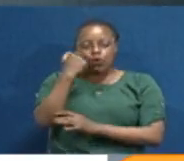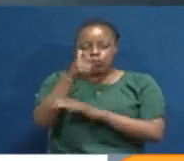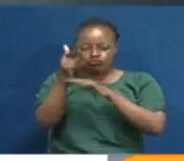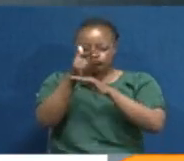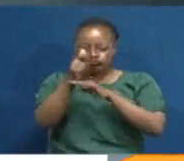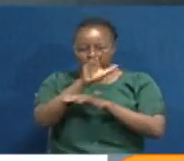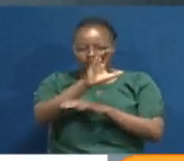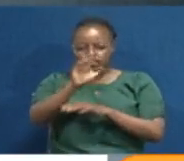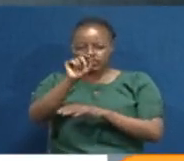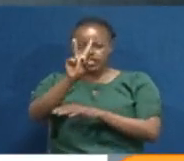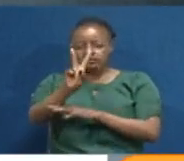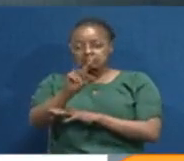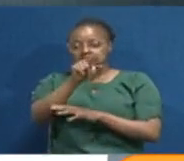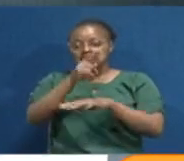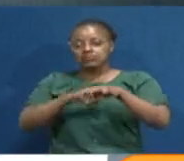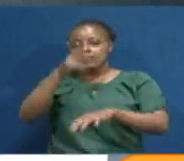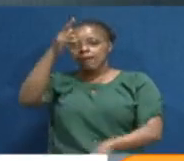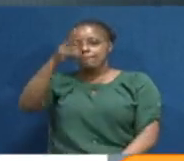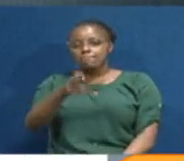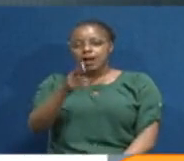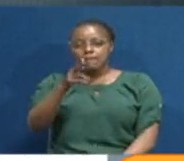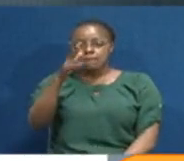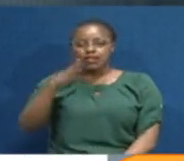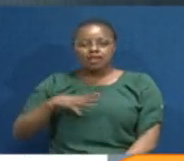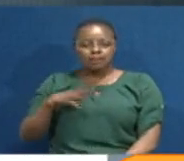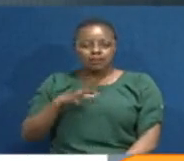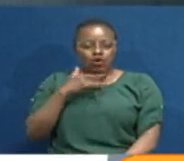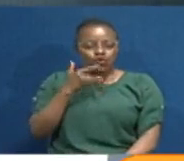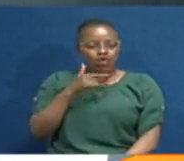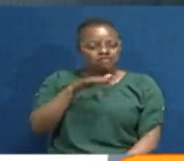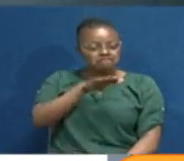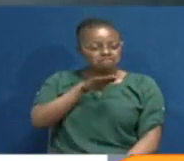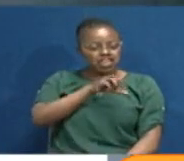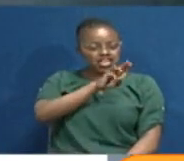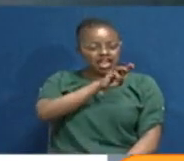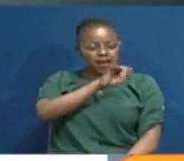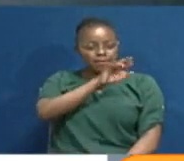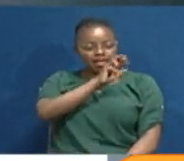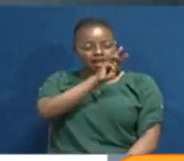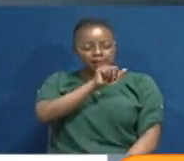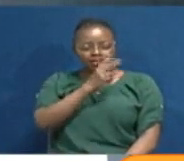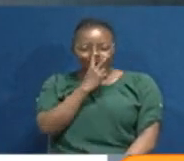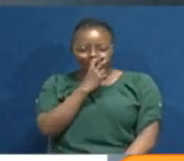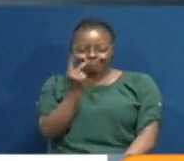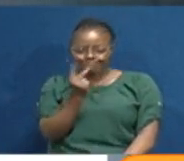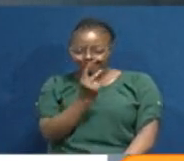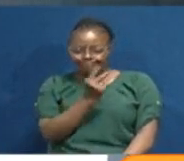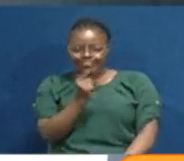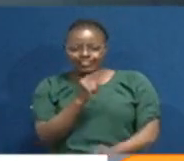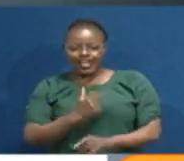captured on CCTV as he was shot by an assailant at Mirema, are suspected to be